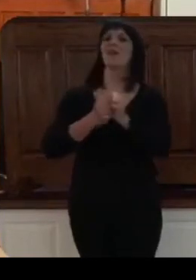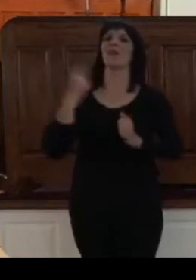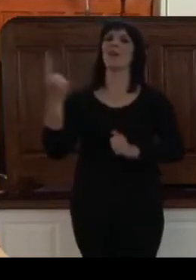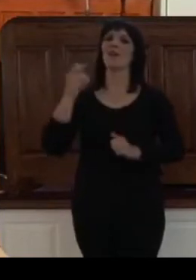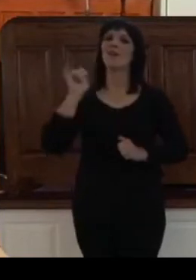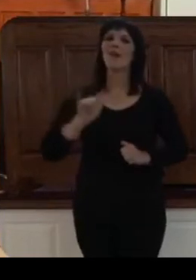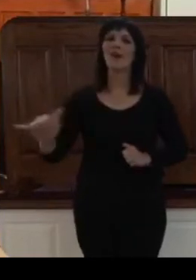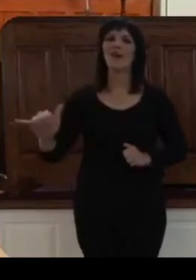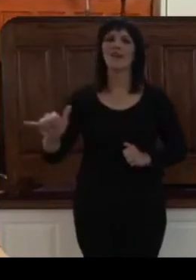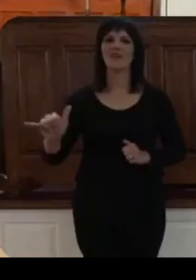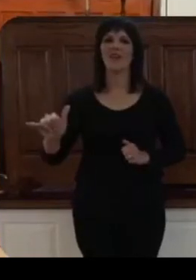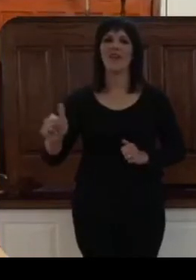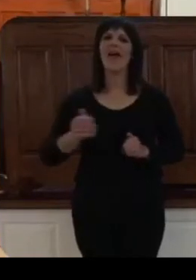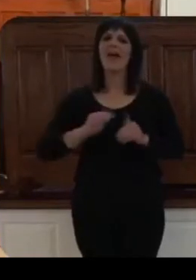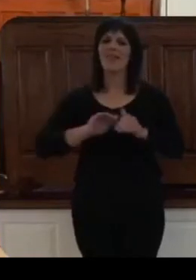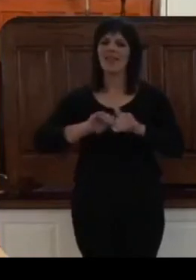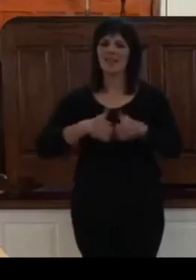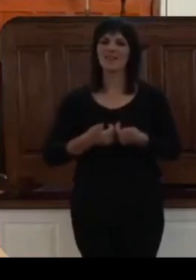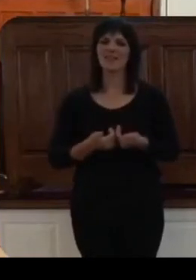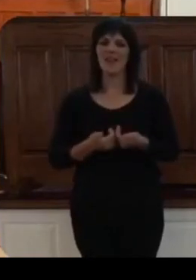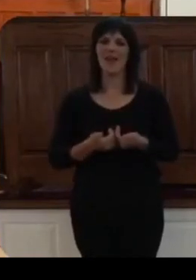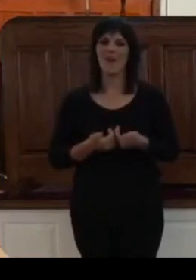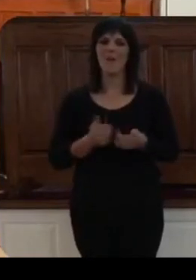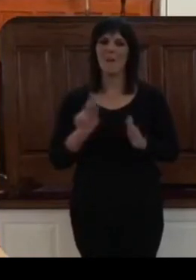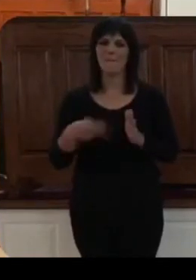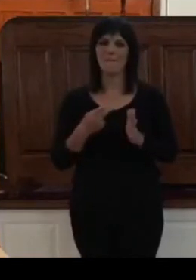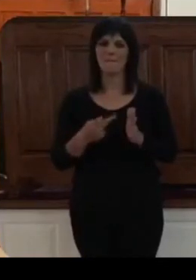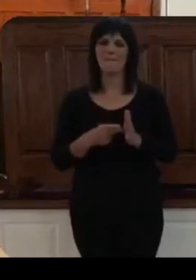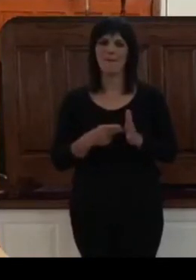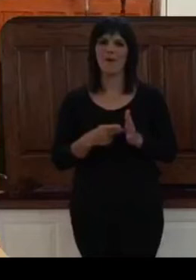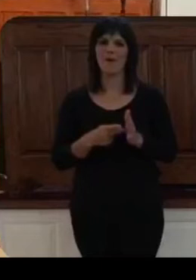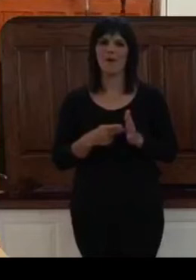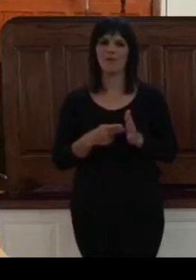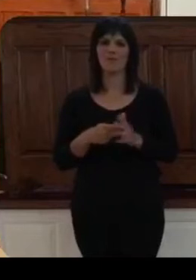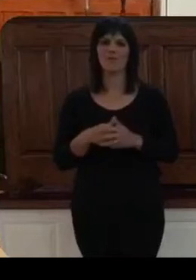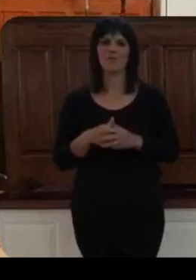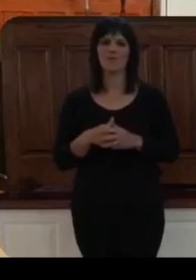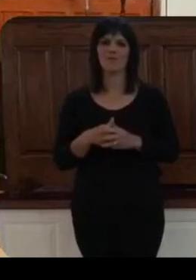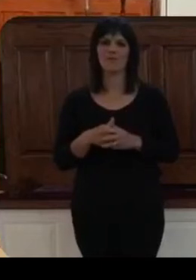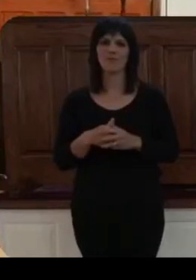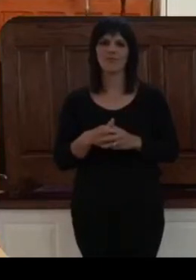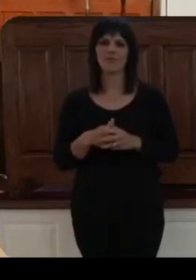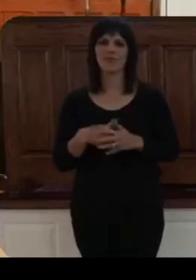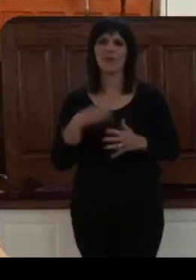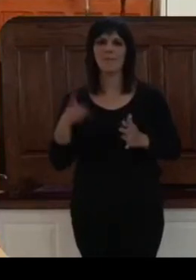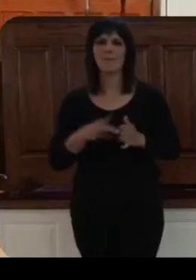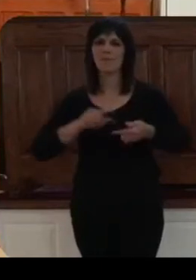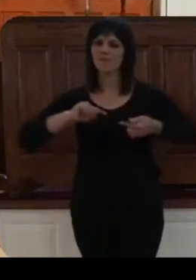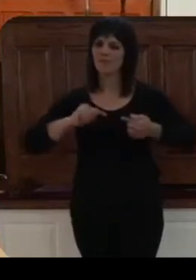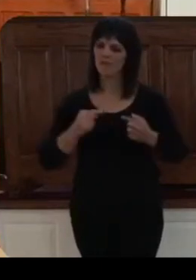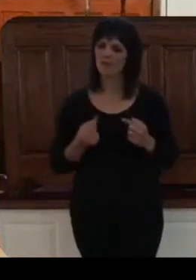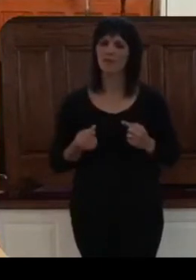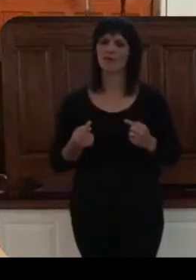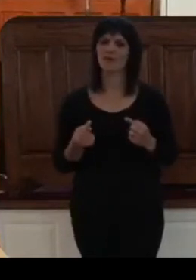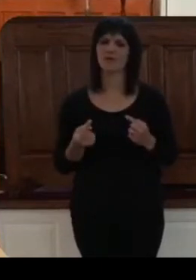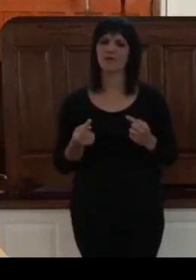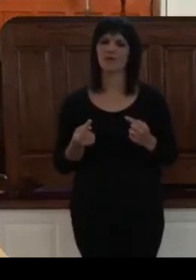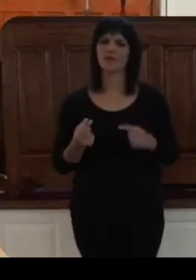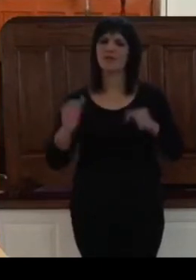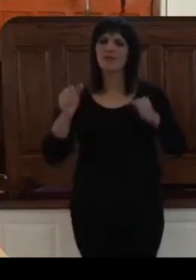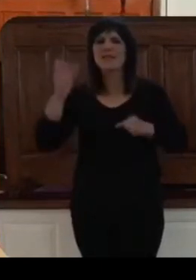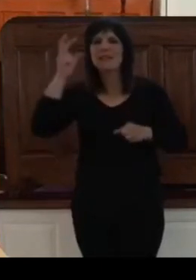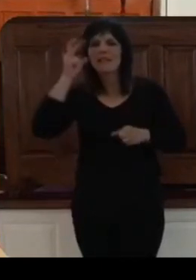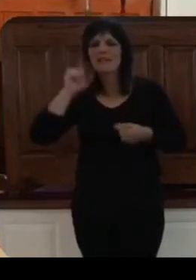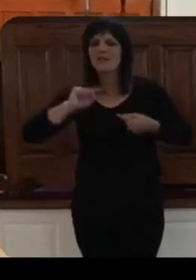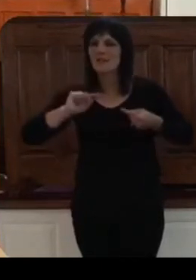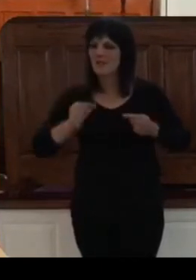And that's how he endures his troubles. So, conclusion. Paul was hurt. I mean, you can hear his hurt. He